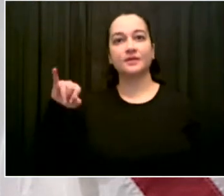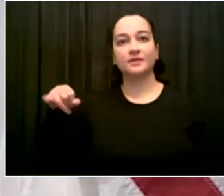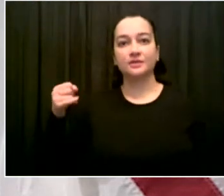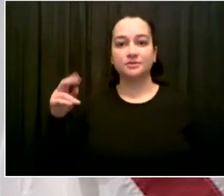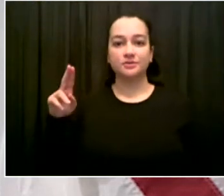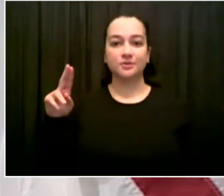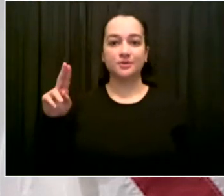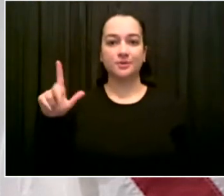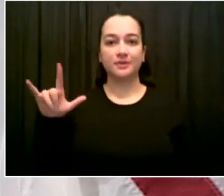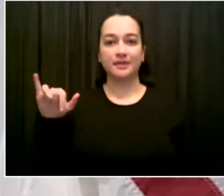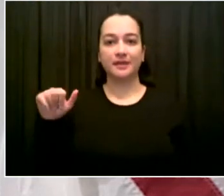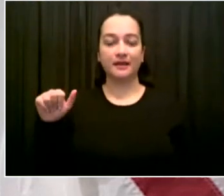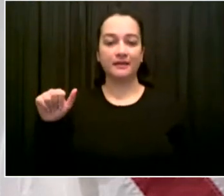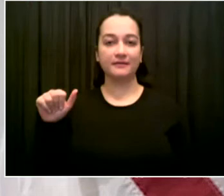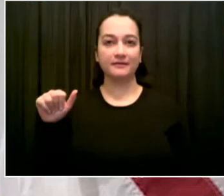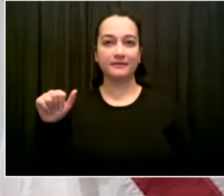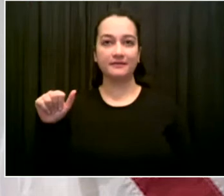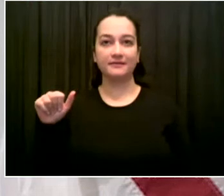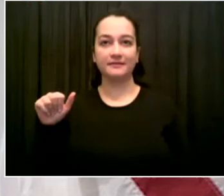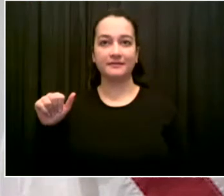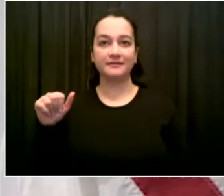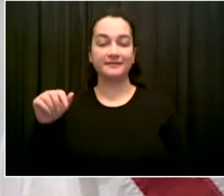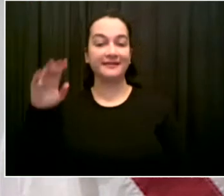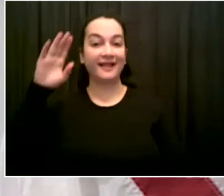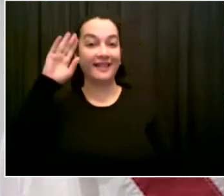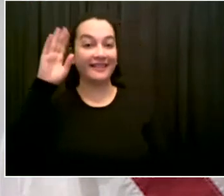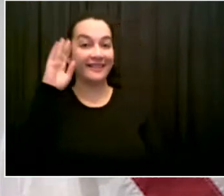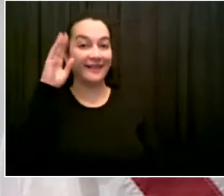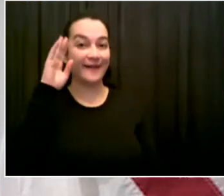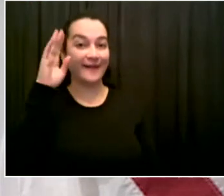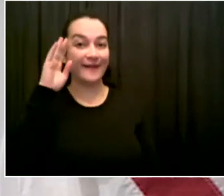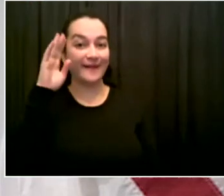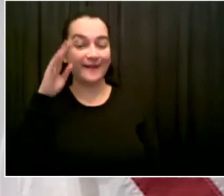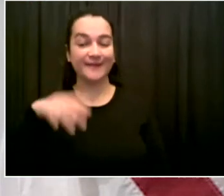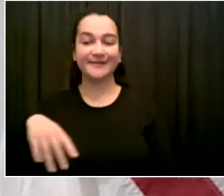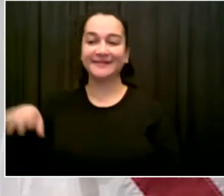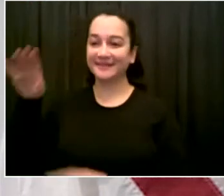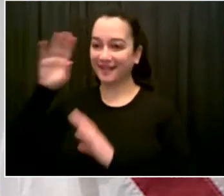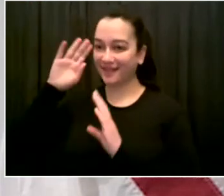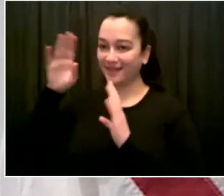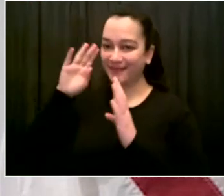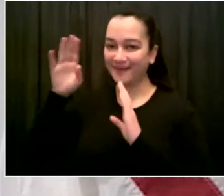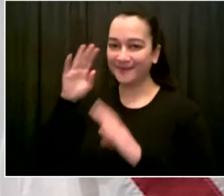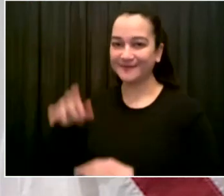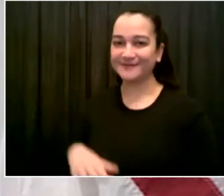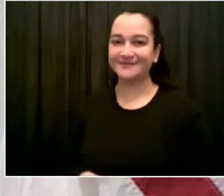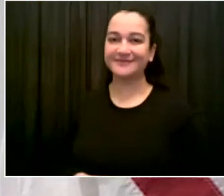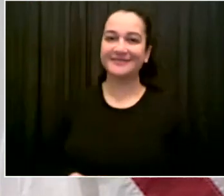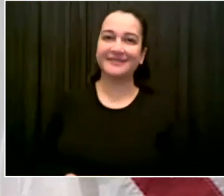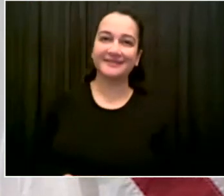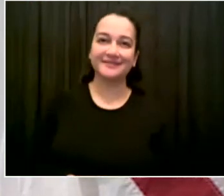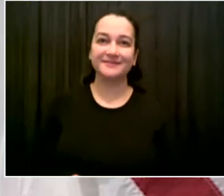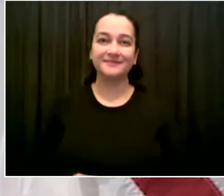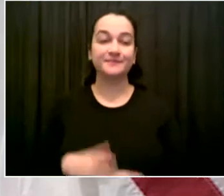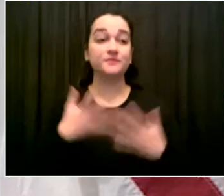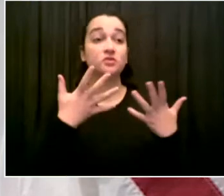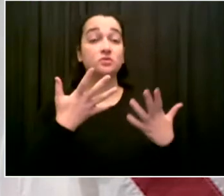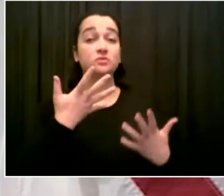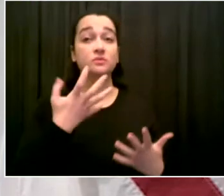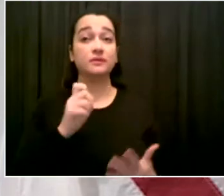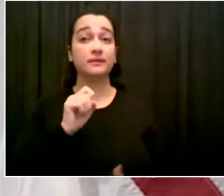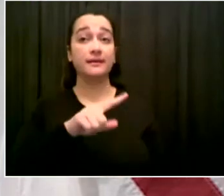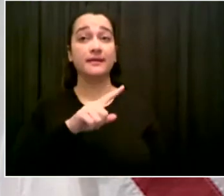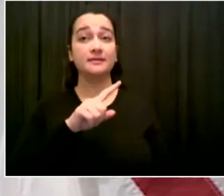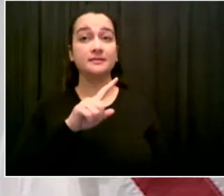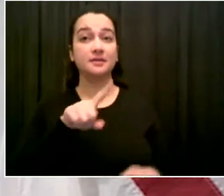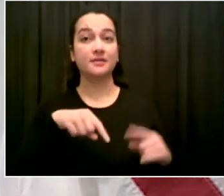I'm good. Thank you. So, you've talked about wanting to get 5 million New Yorkers vaccinated by,